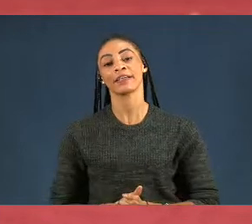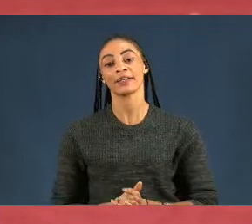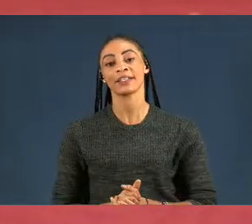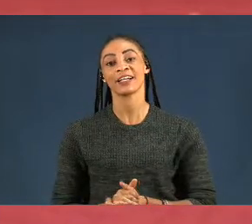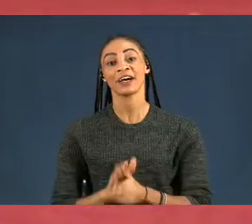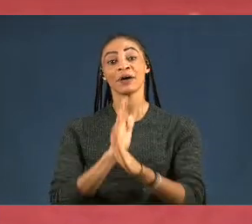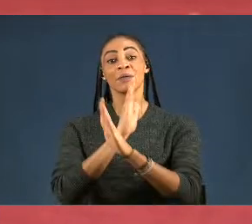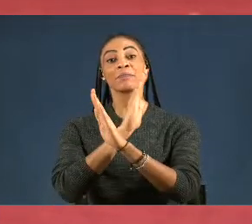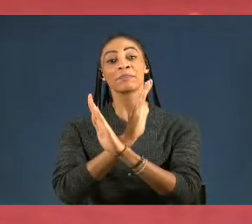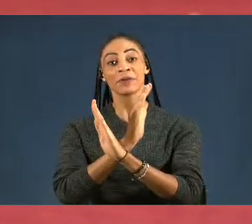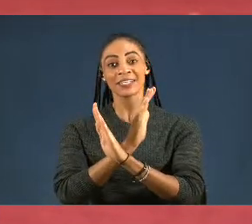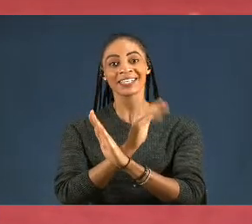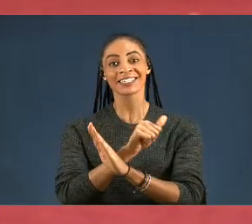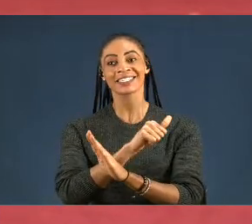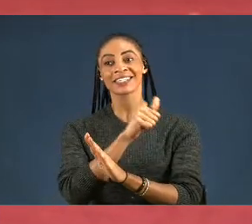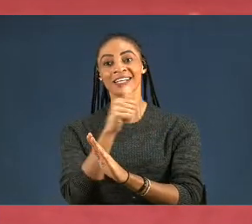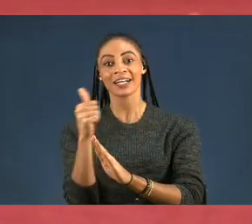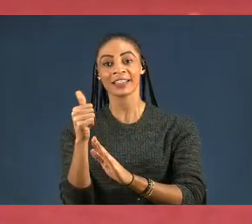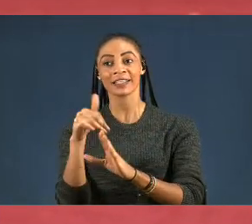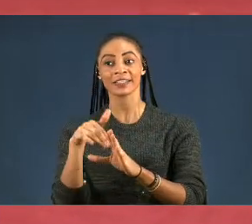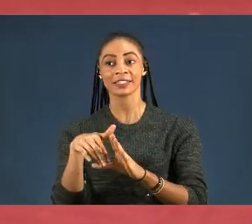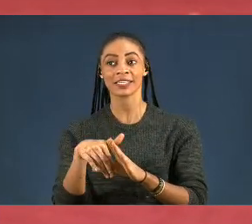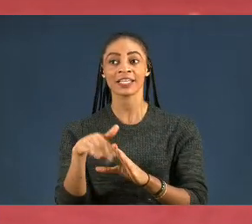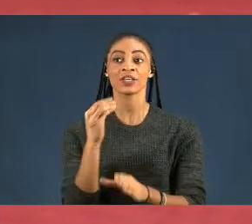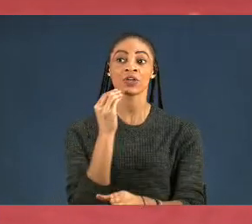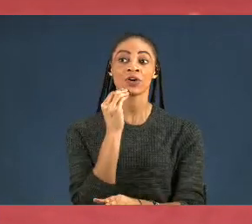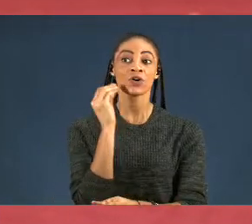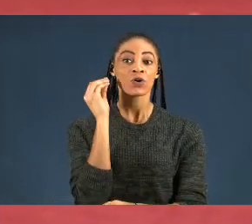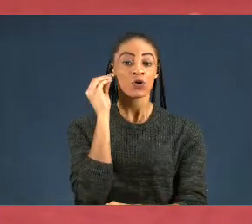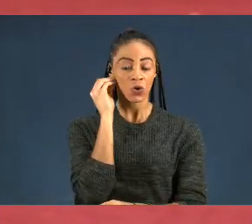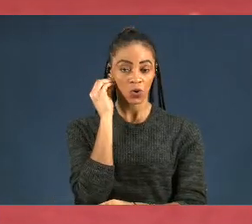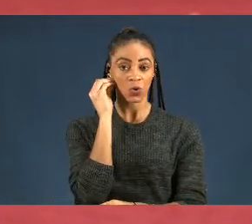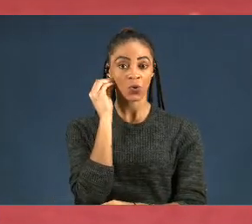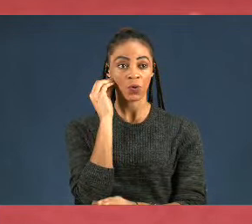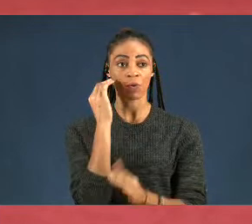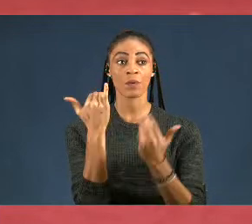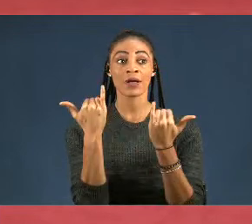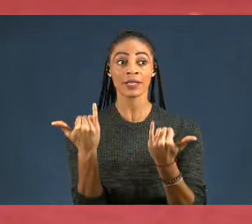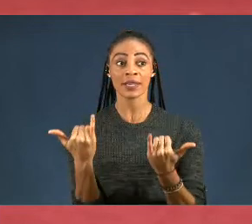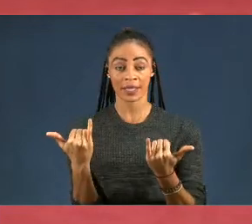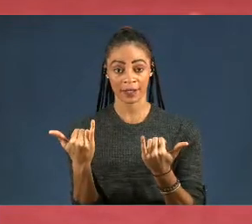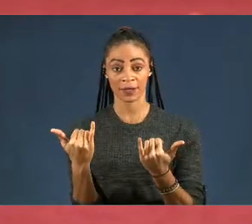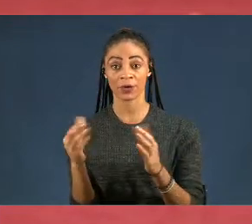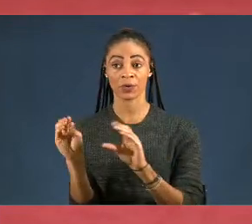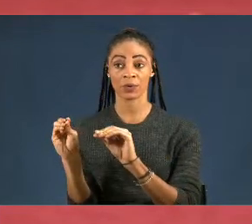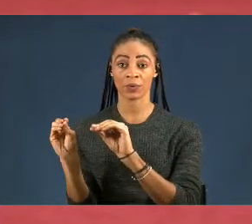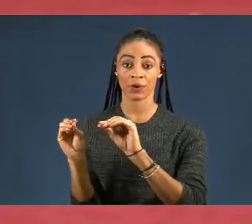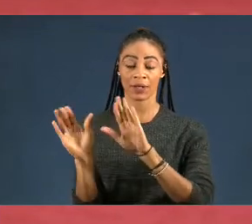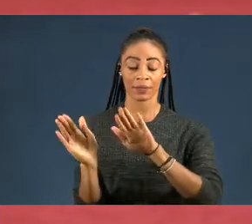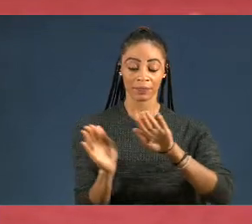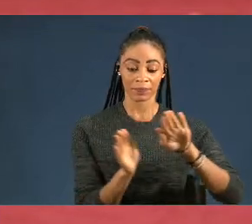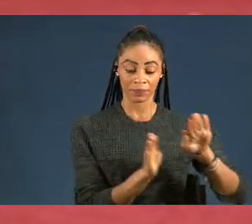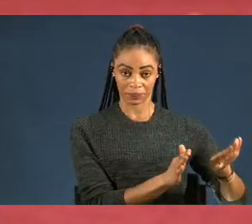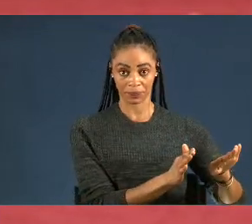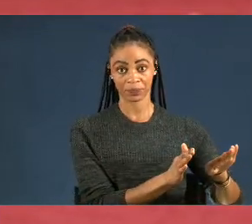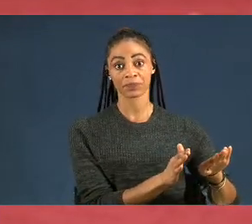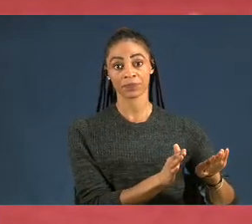Protect one another in the home. But I want to move from the general commands of loving,